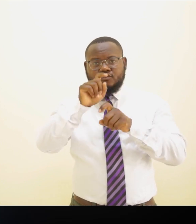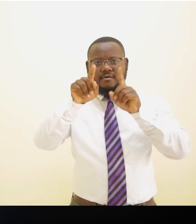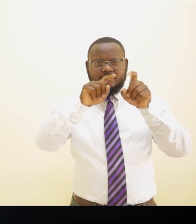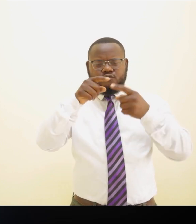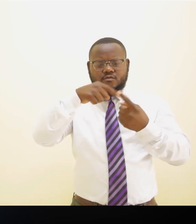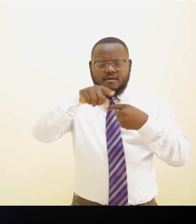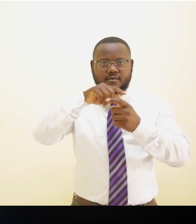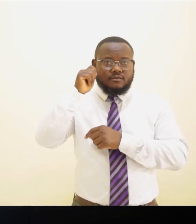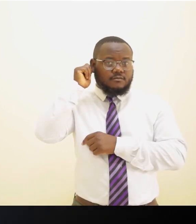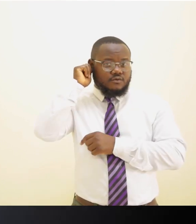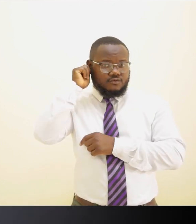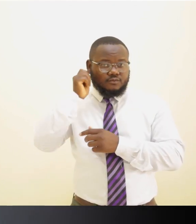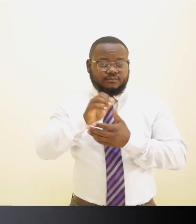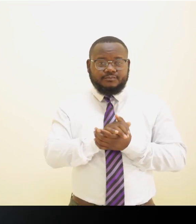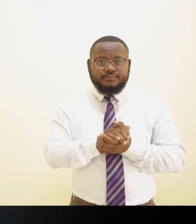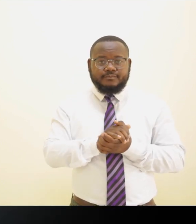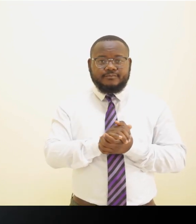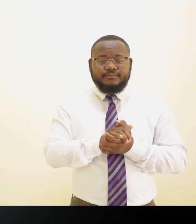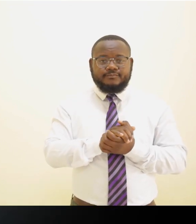care questions.